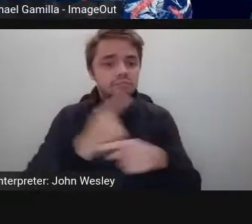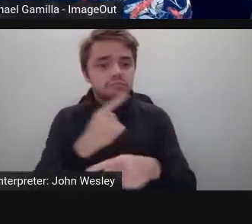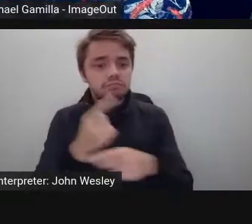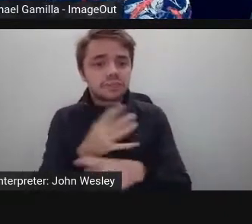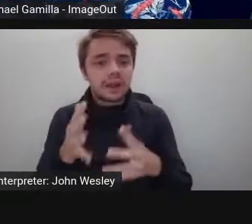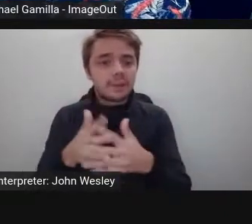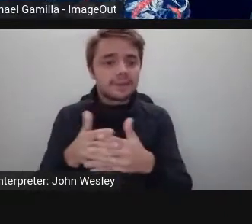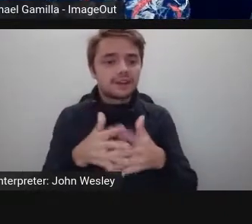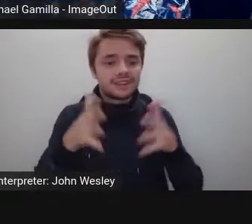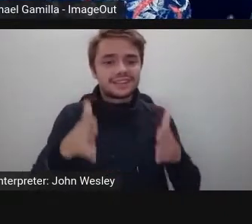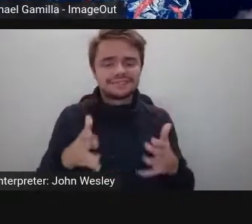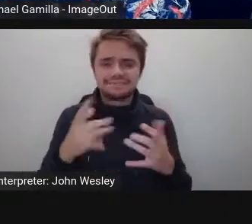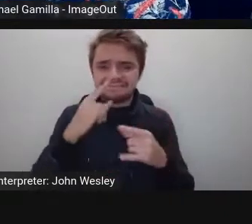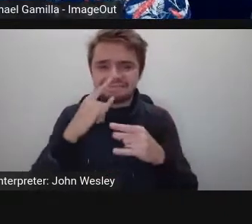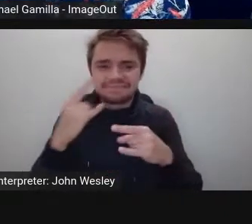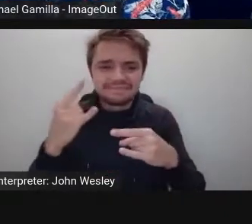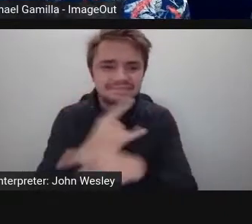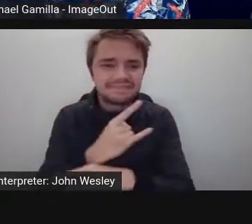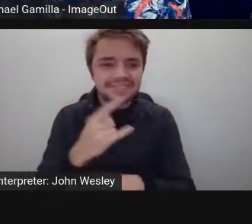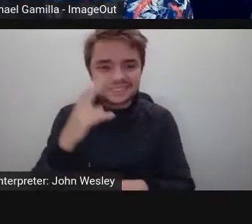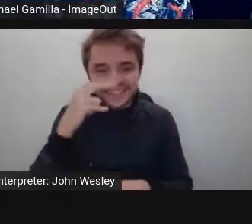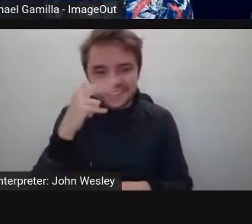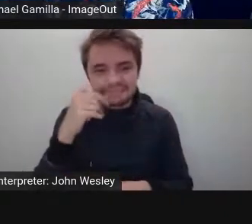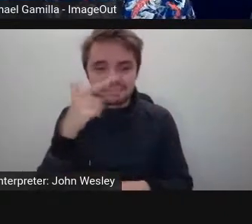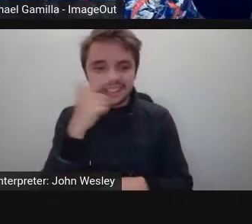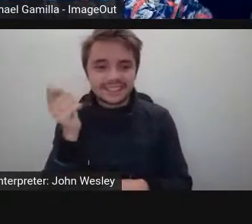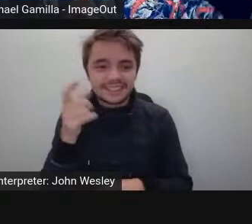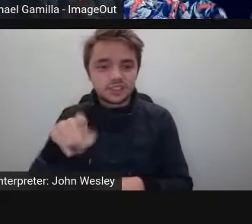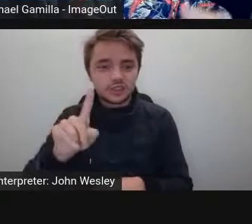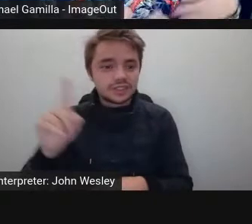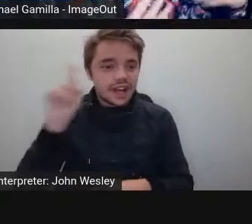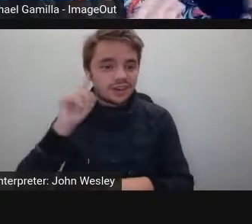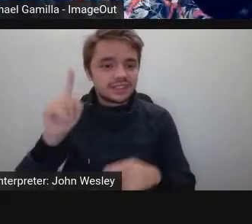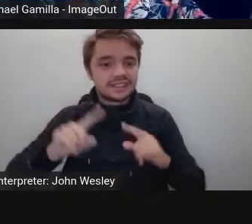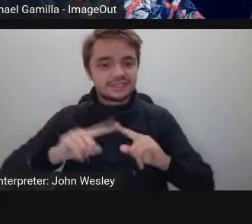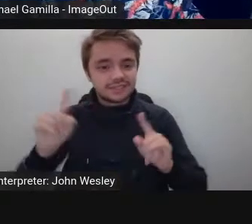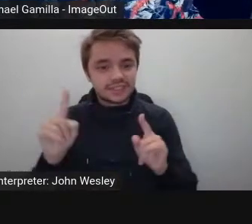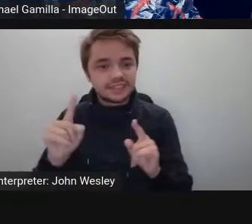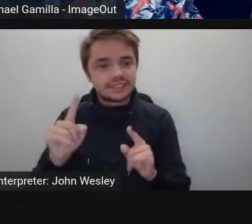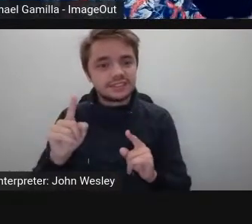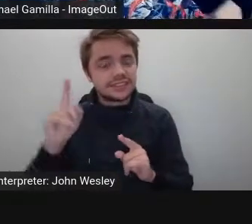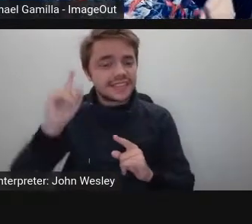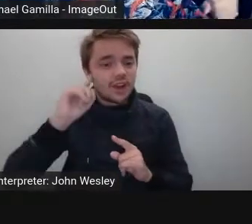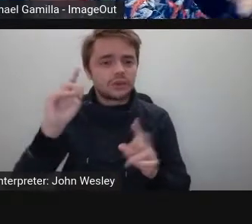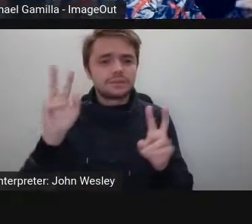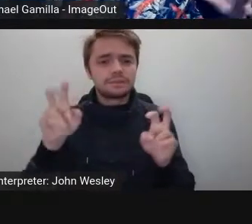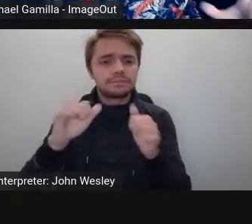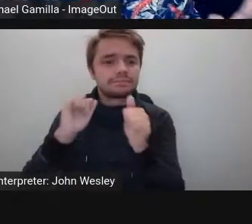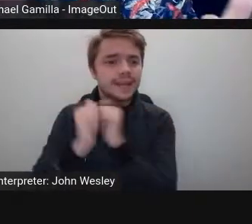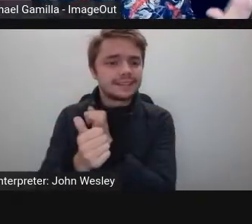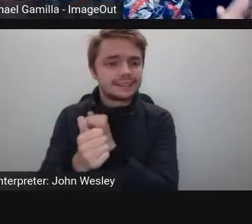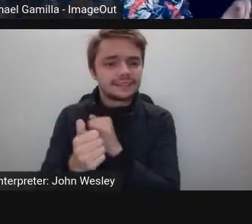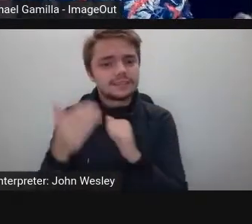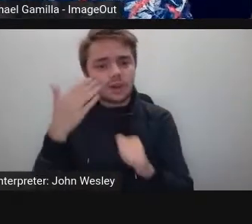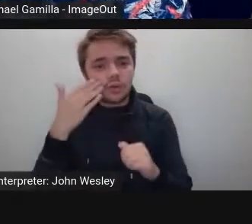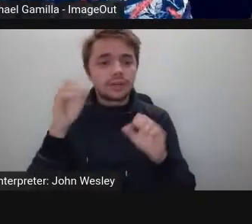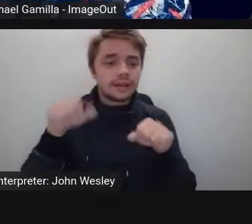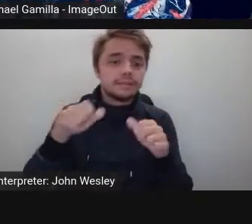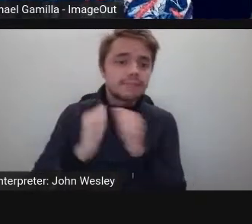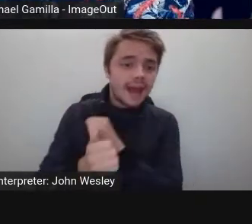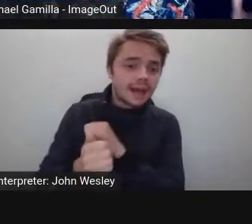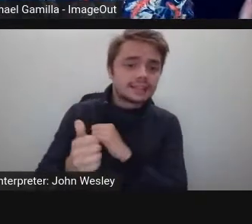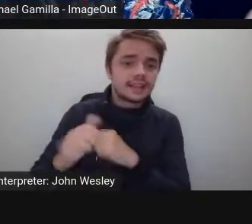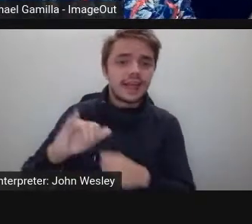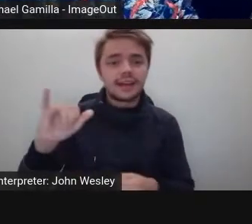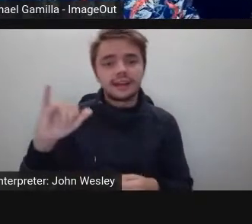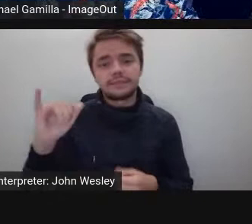And this is funny because you sound very different. You sound passable. You can pass as someone, you know,